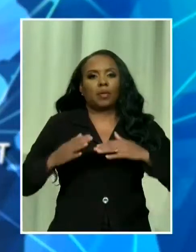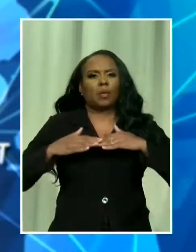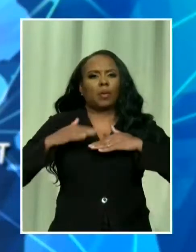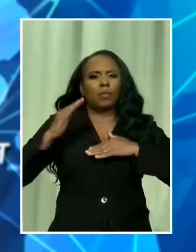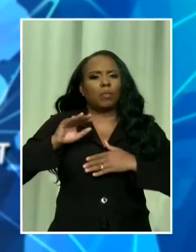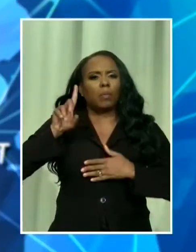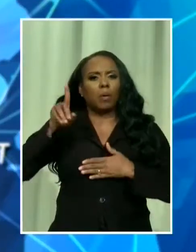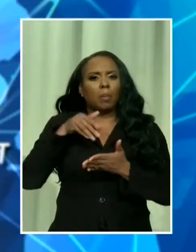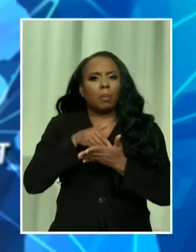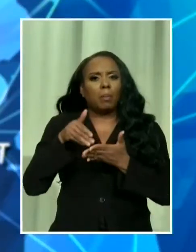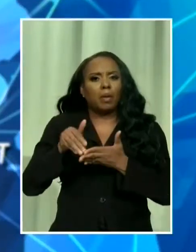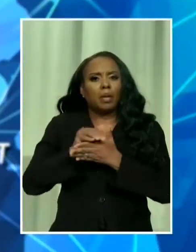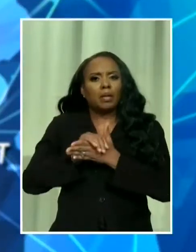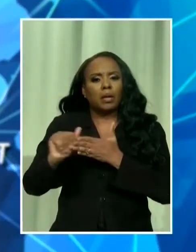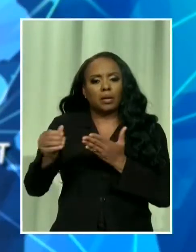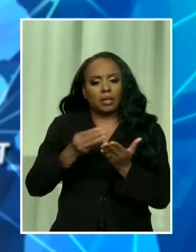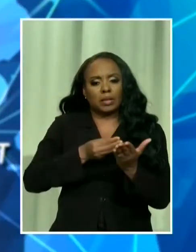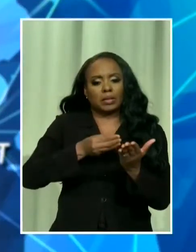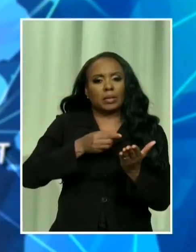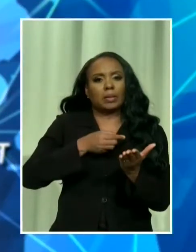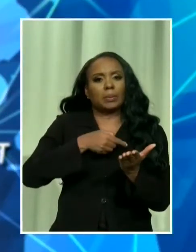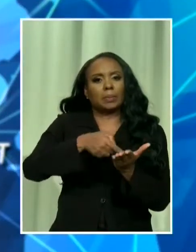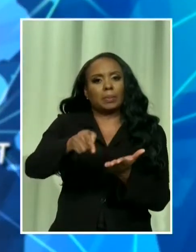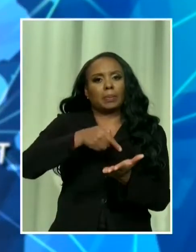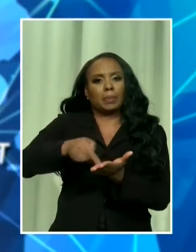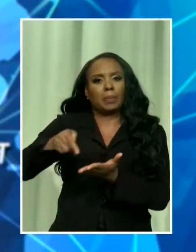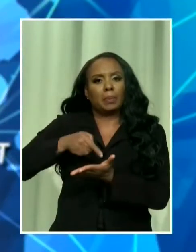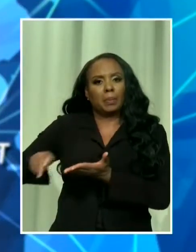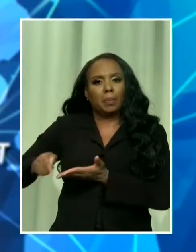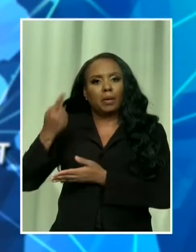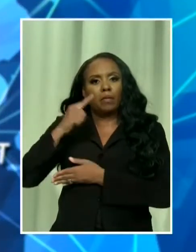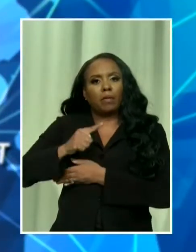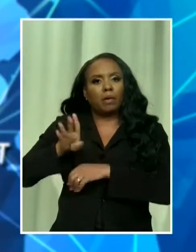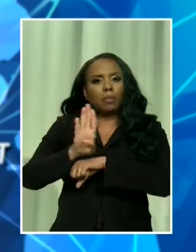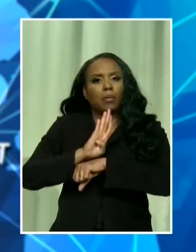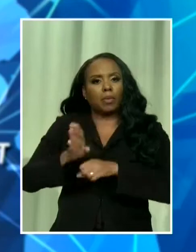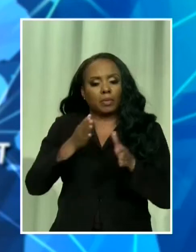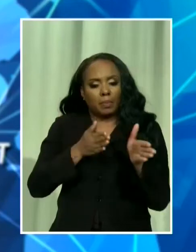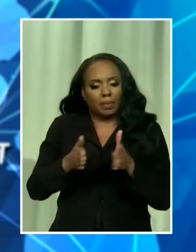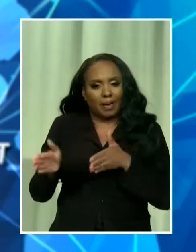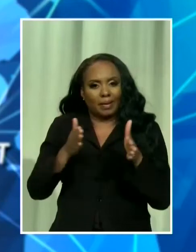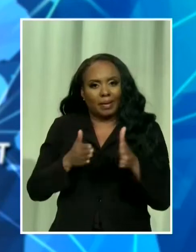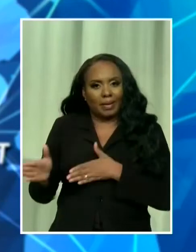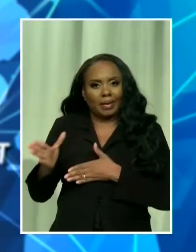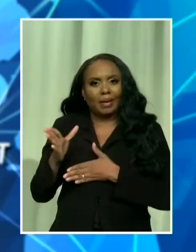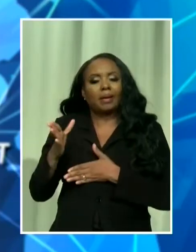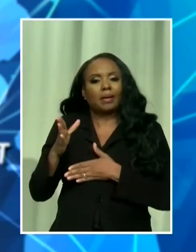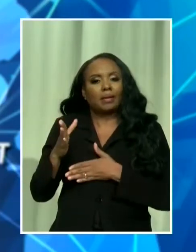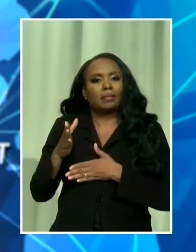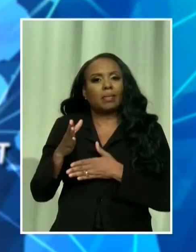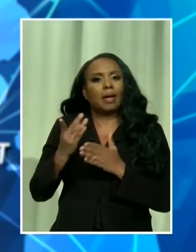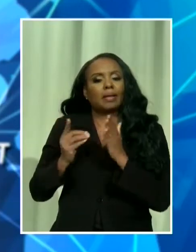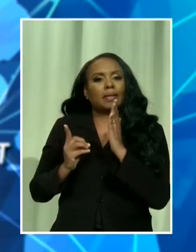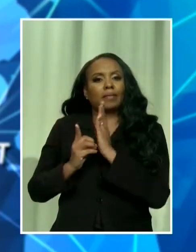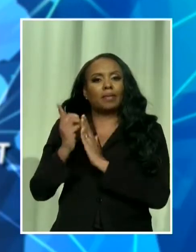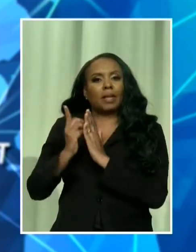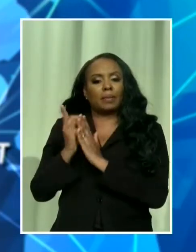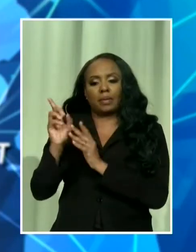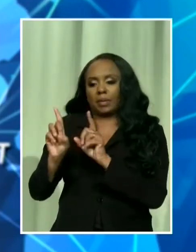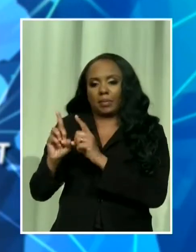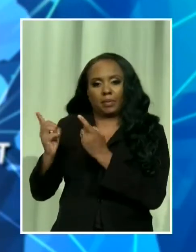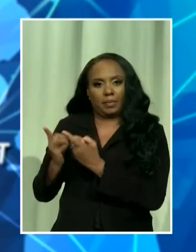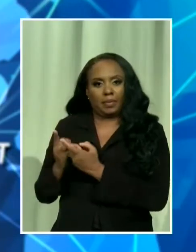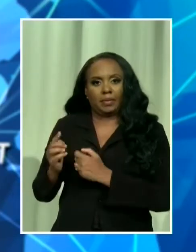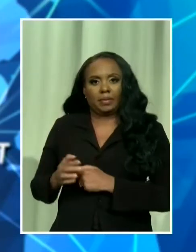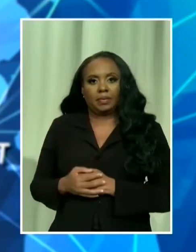Just over $1 million is being spent on the island's Planning and Development Department. The disclosure from Senior Minister in the Ministry,